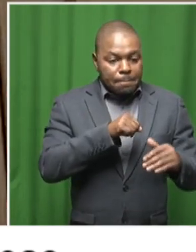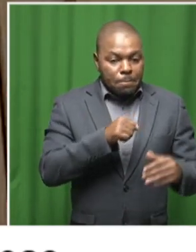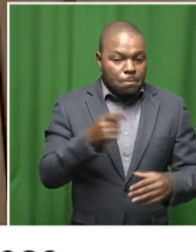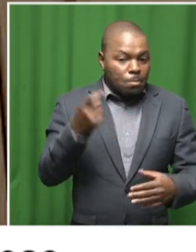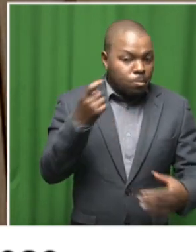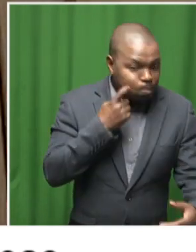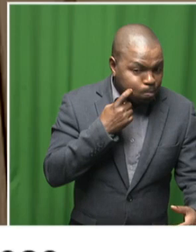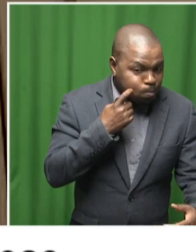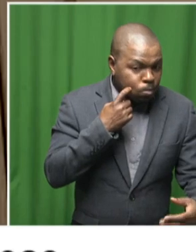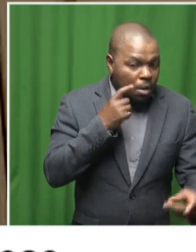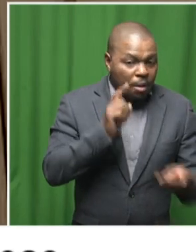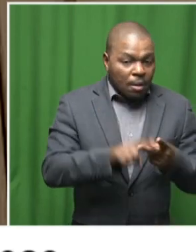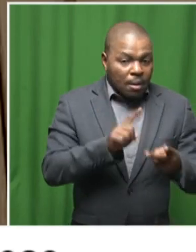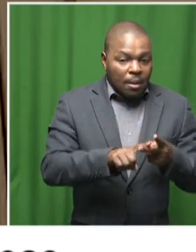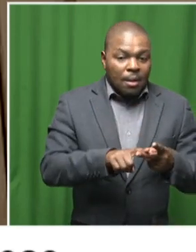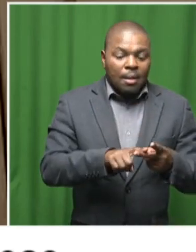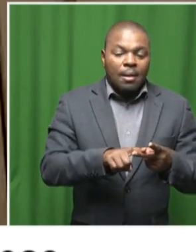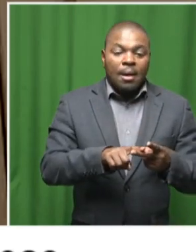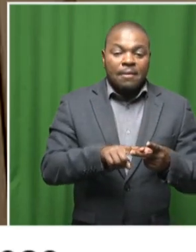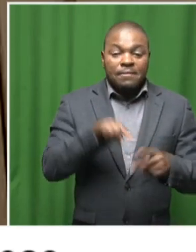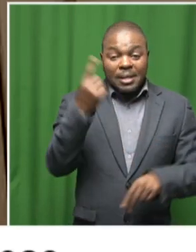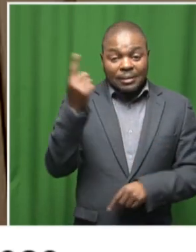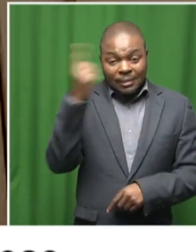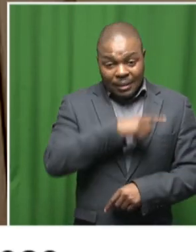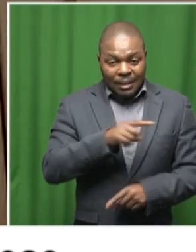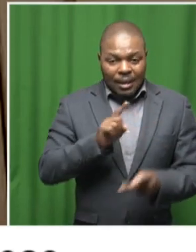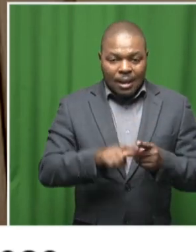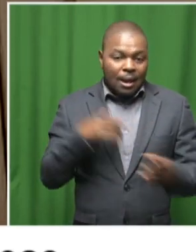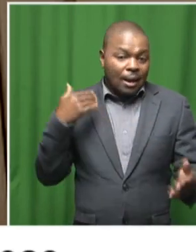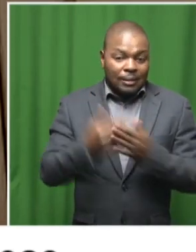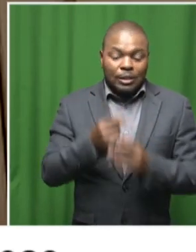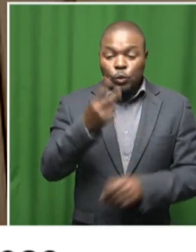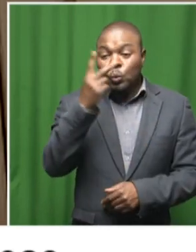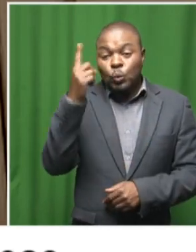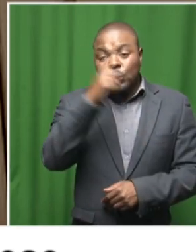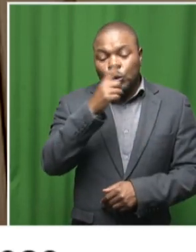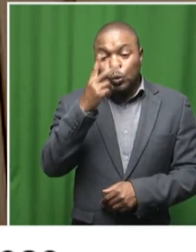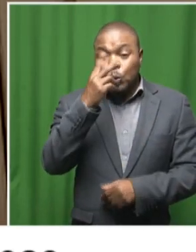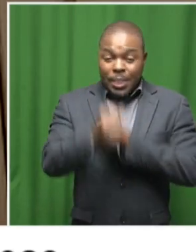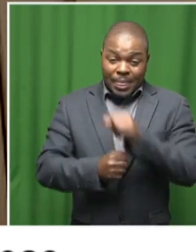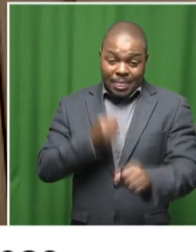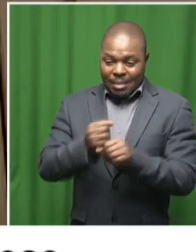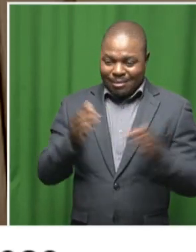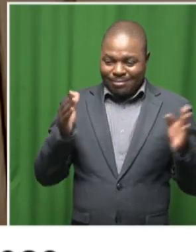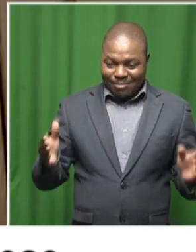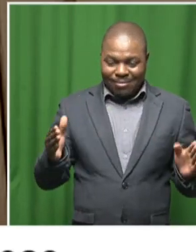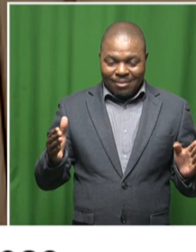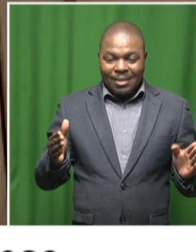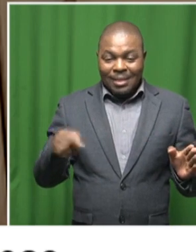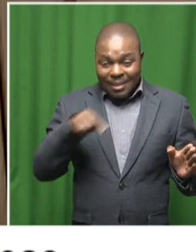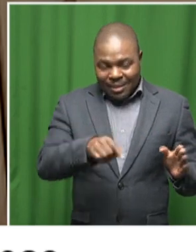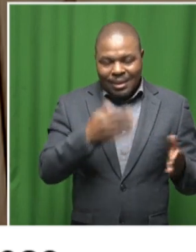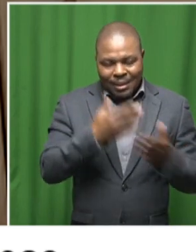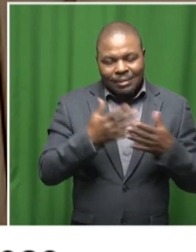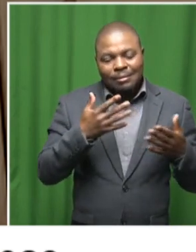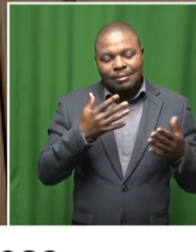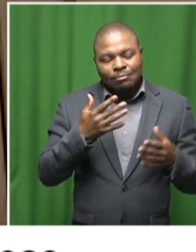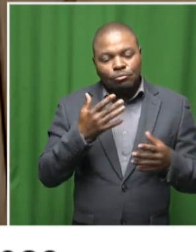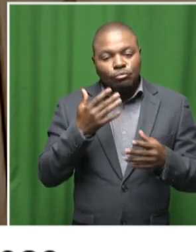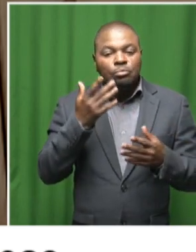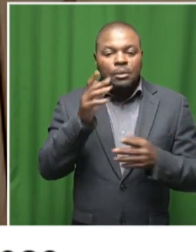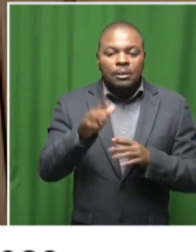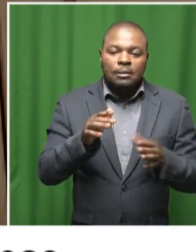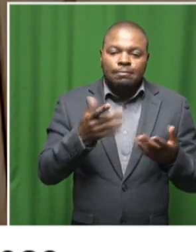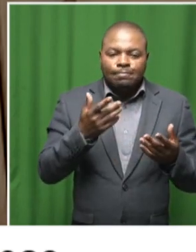from when you're in your mother's belly and until you're 2 years. So that is when you actually determine the